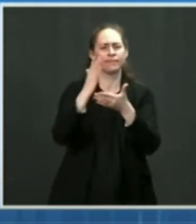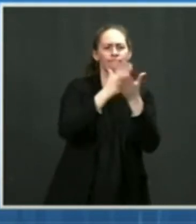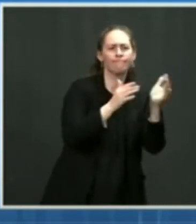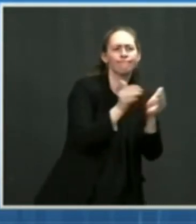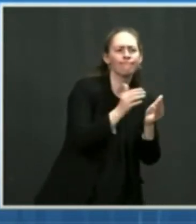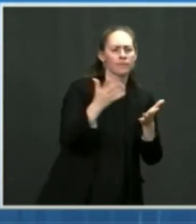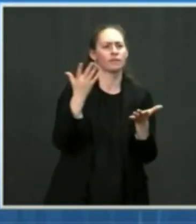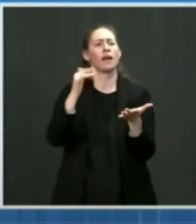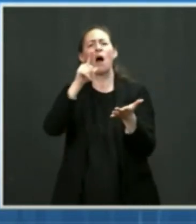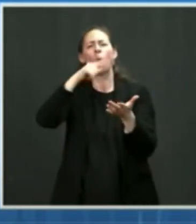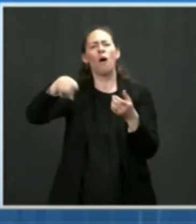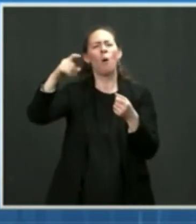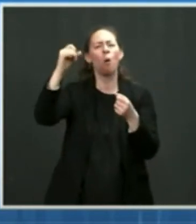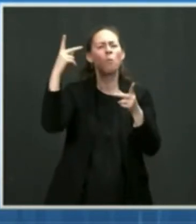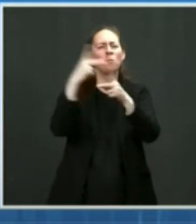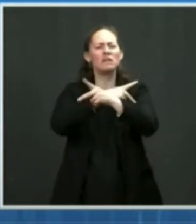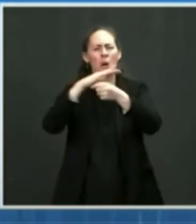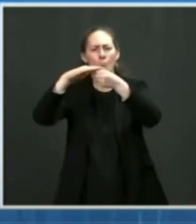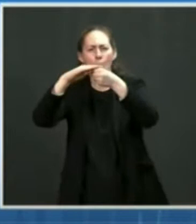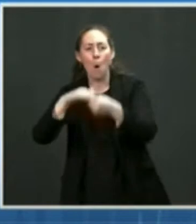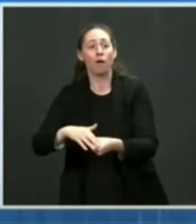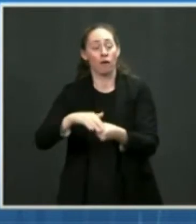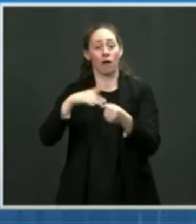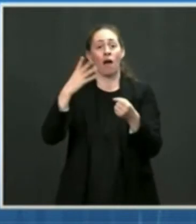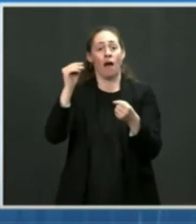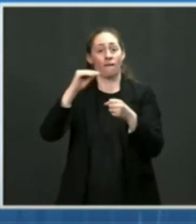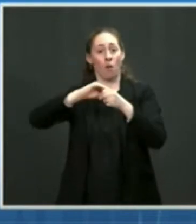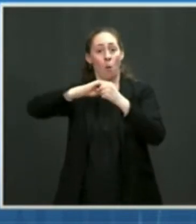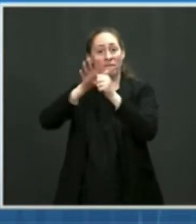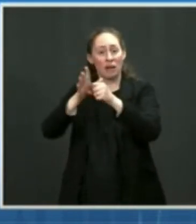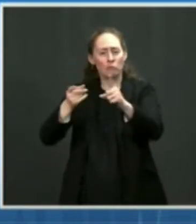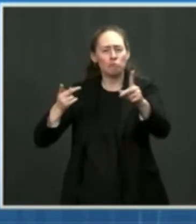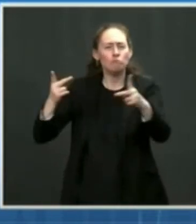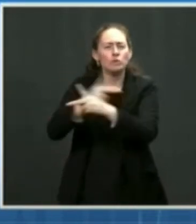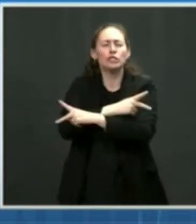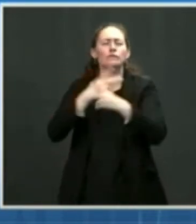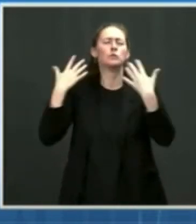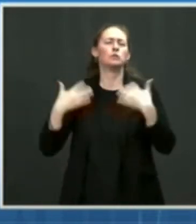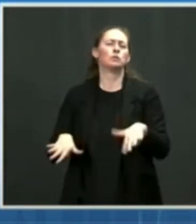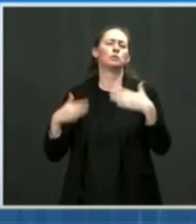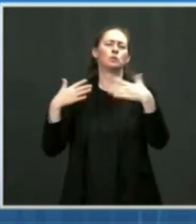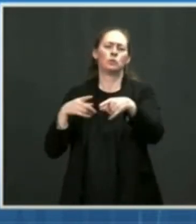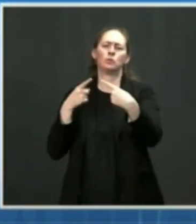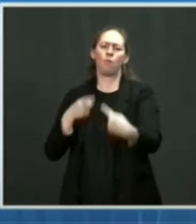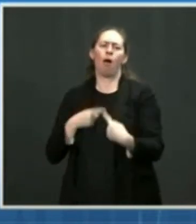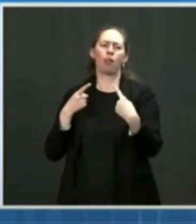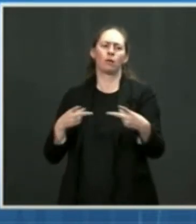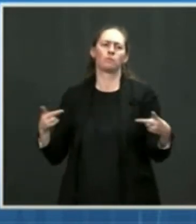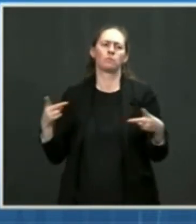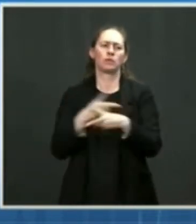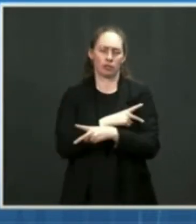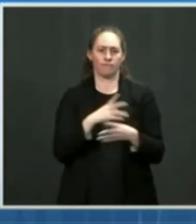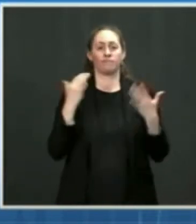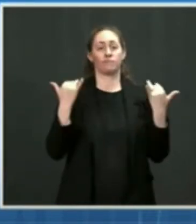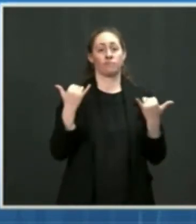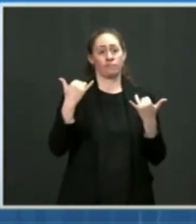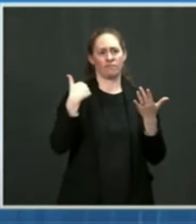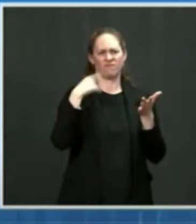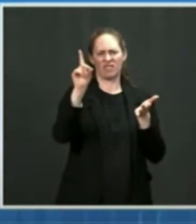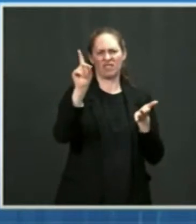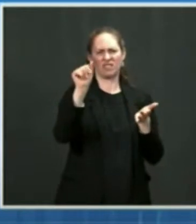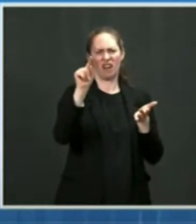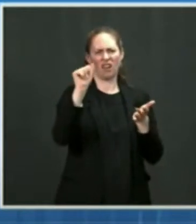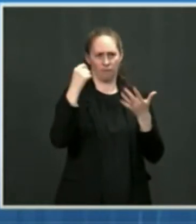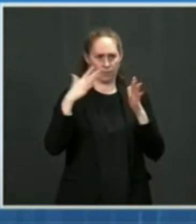hit by the virus. Looking at the data available, the total number of vaccines administered, Black and African